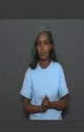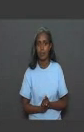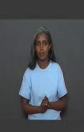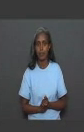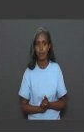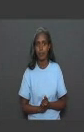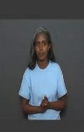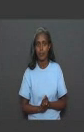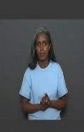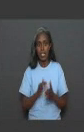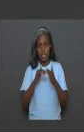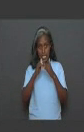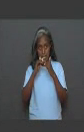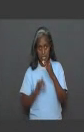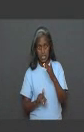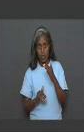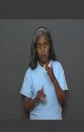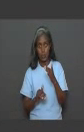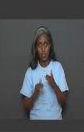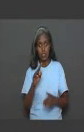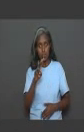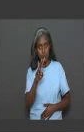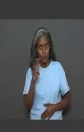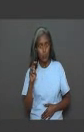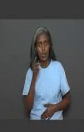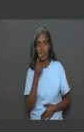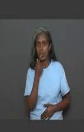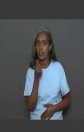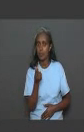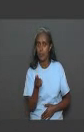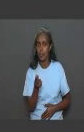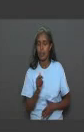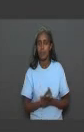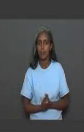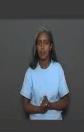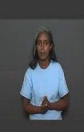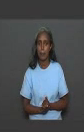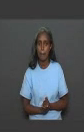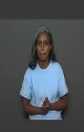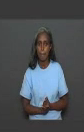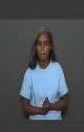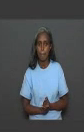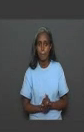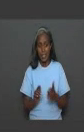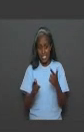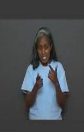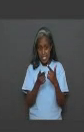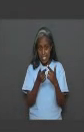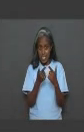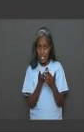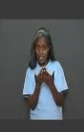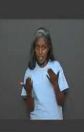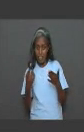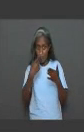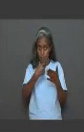600. The discount is 200 beer. The second